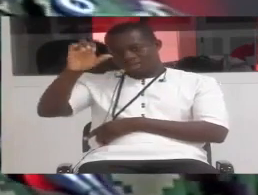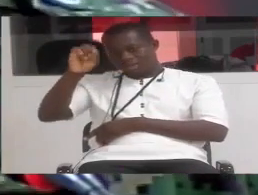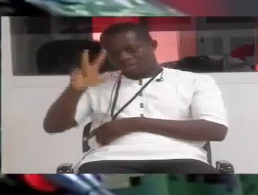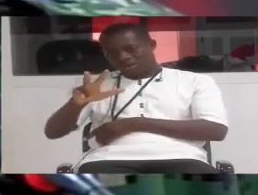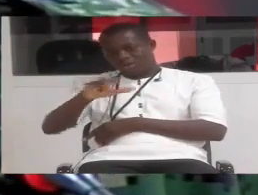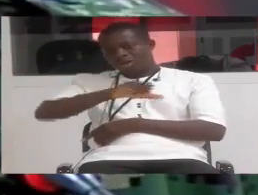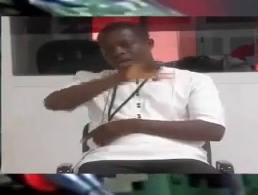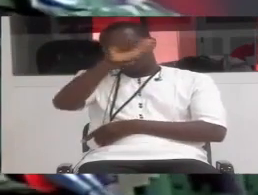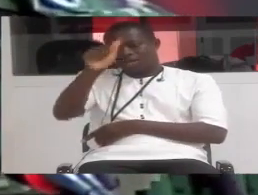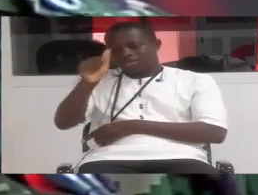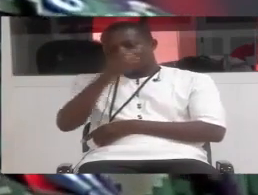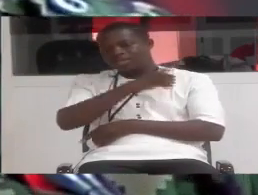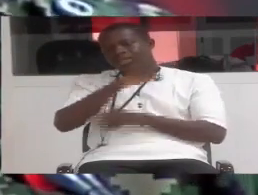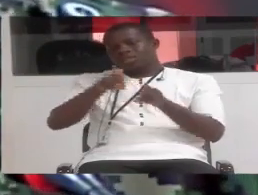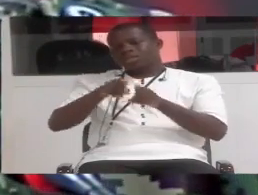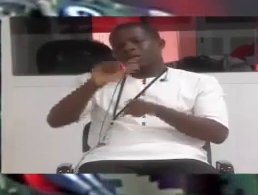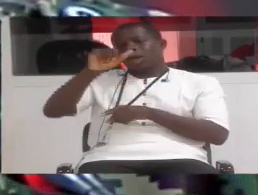Sergeant Amadou Badji